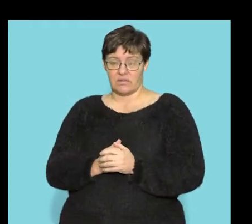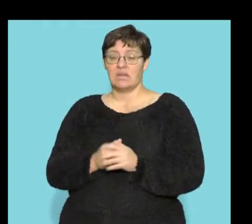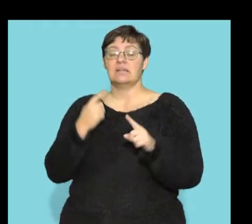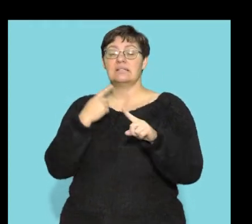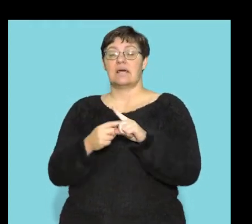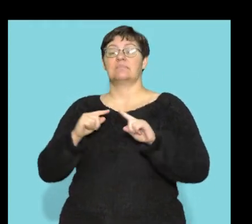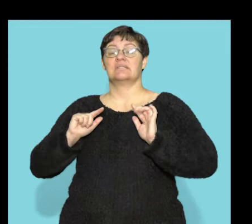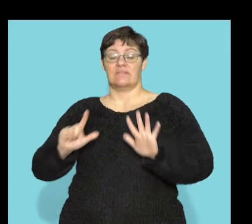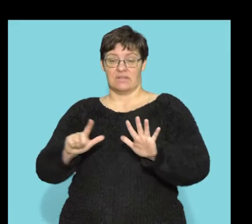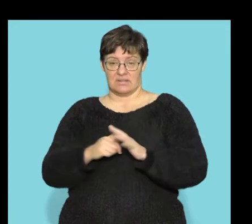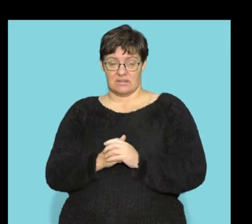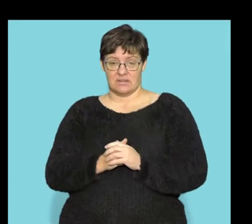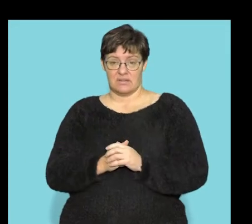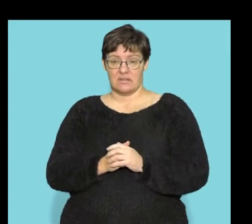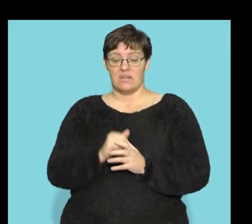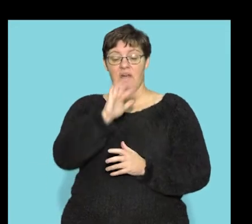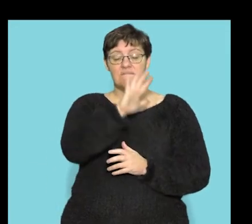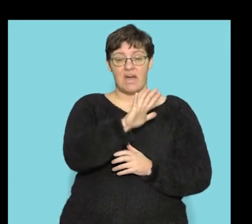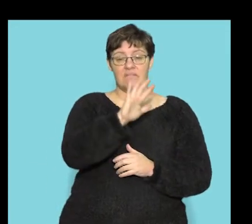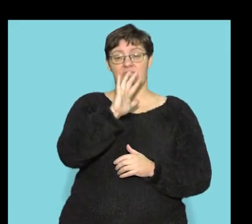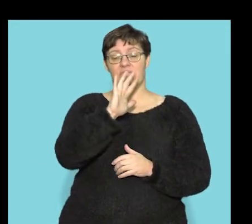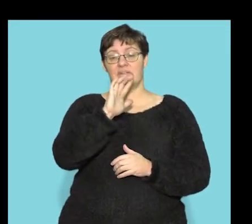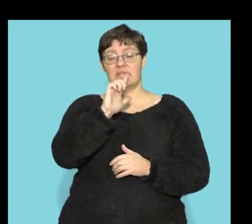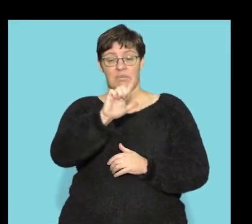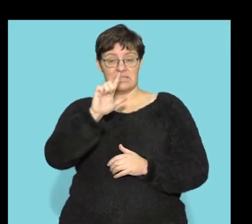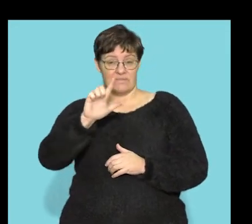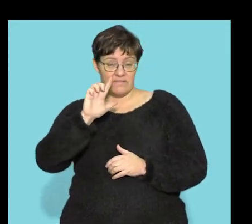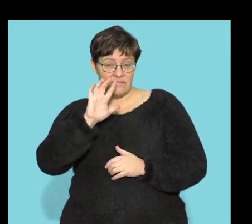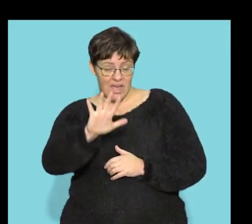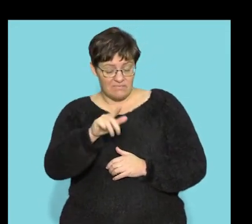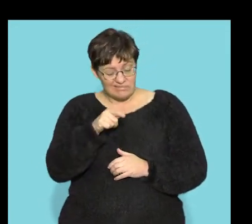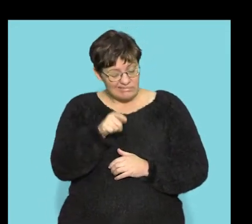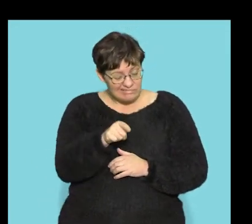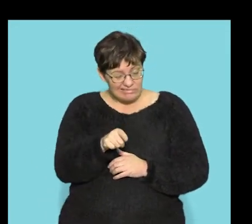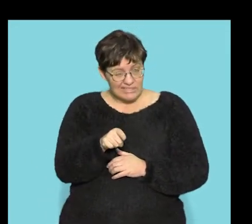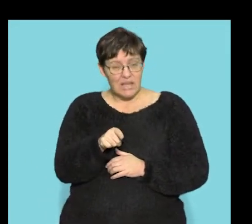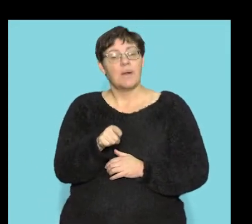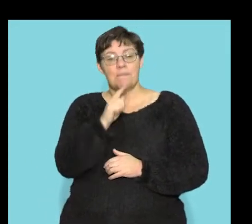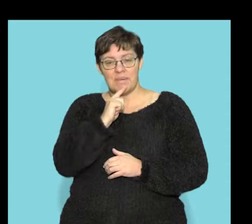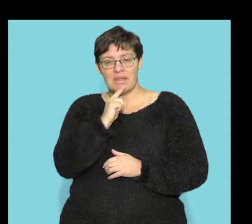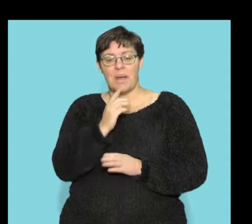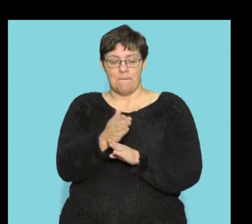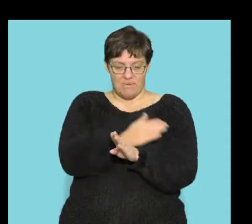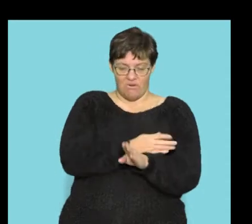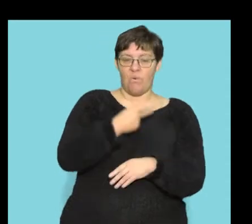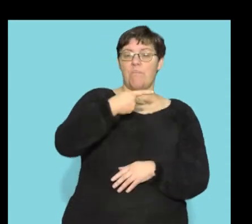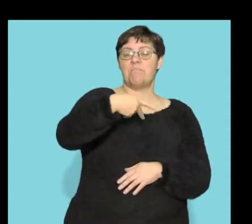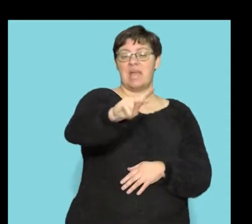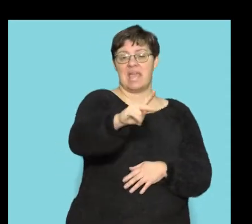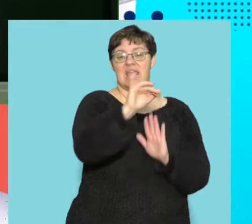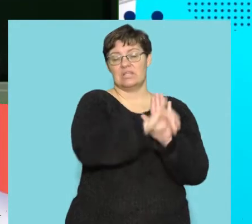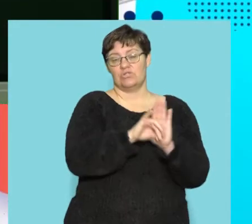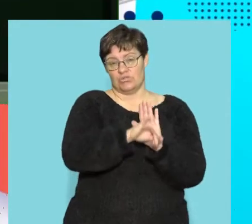7, and the 5,775 will be the amount that we've prepaid on the